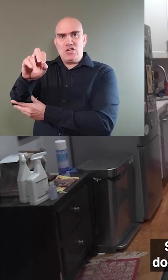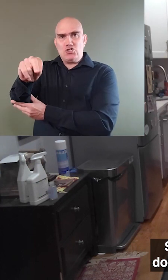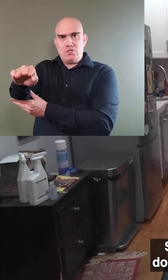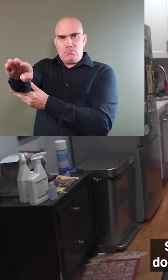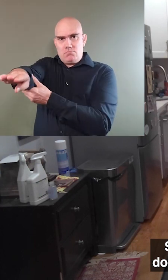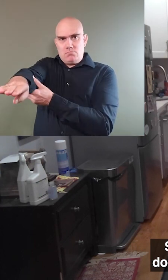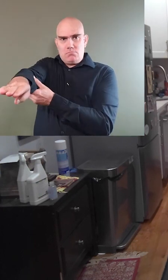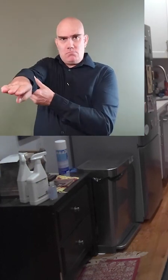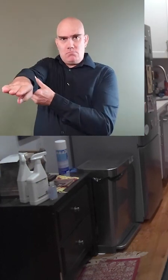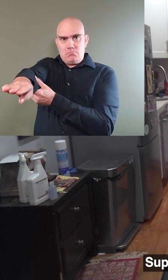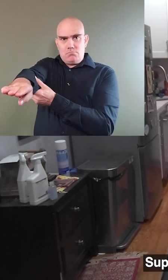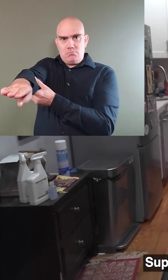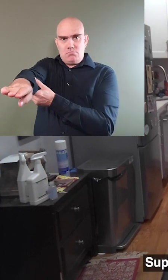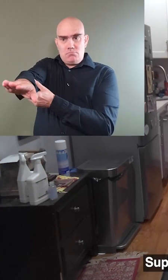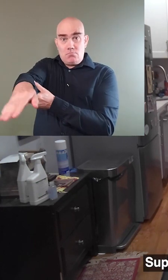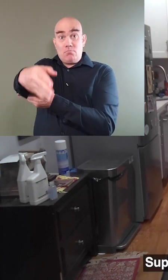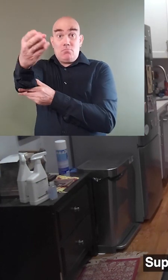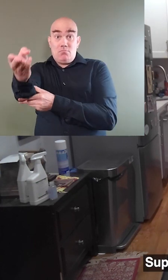down, pronation.